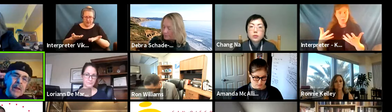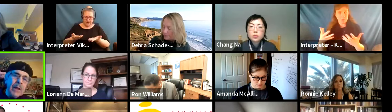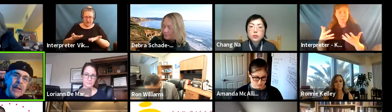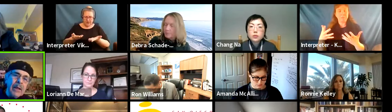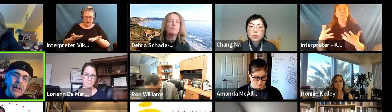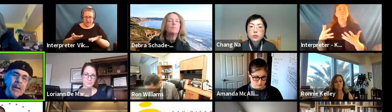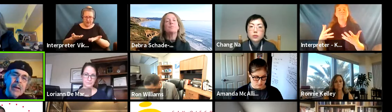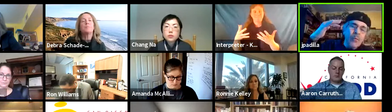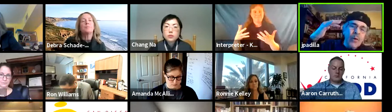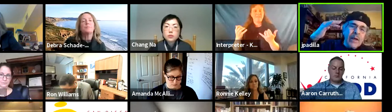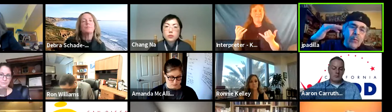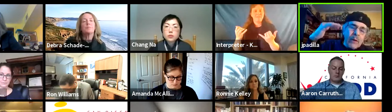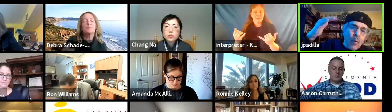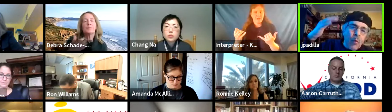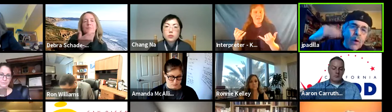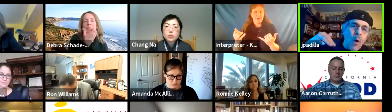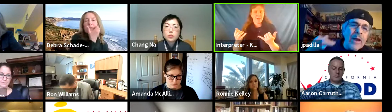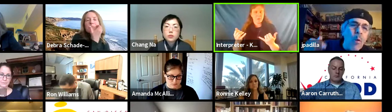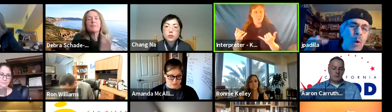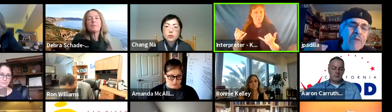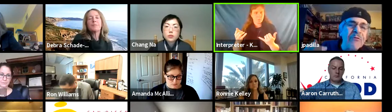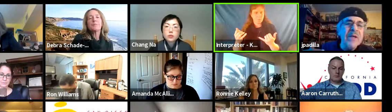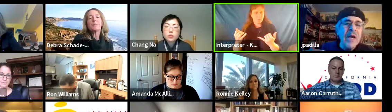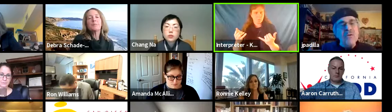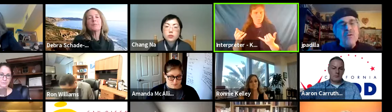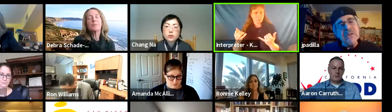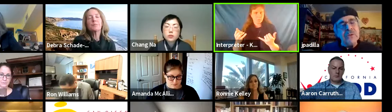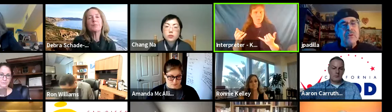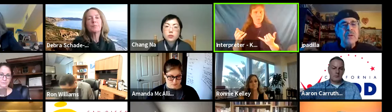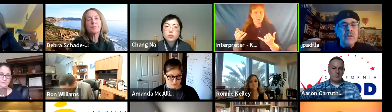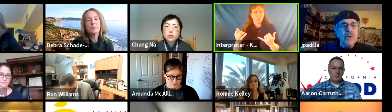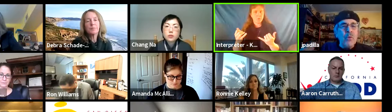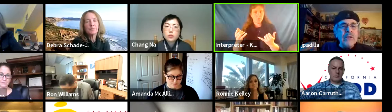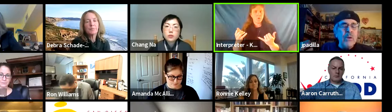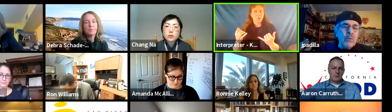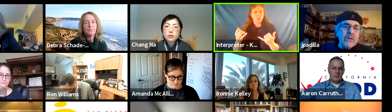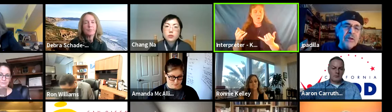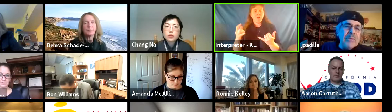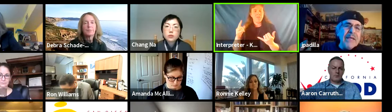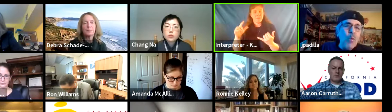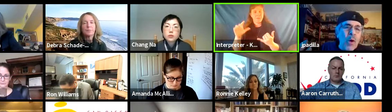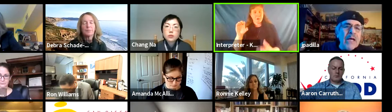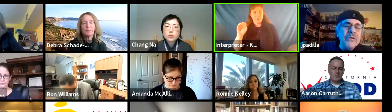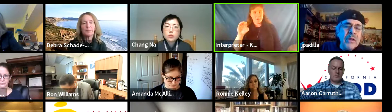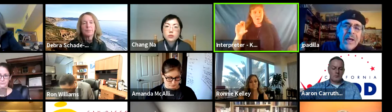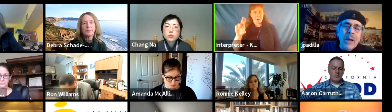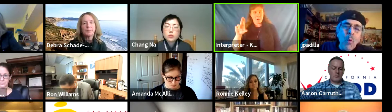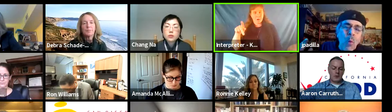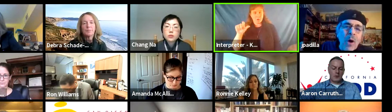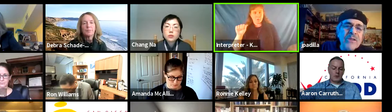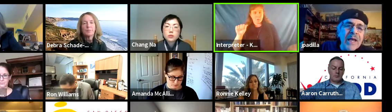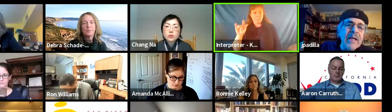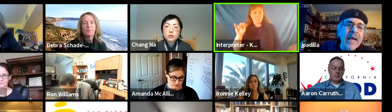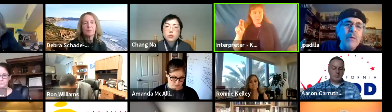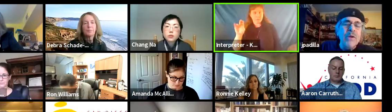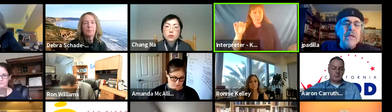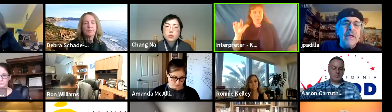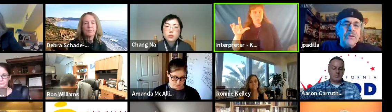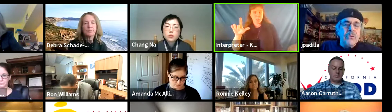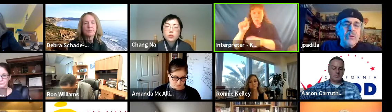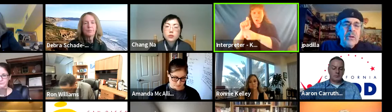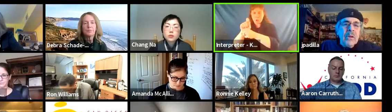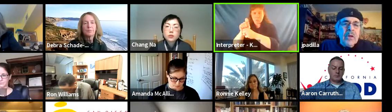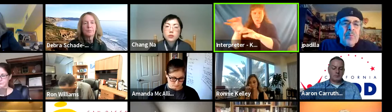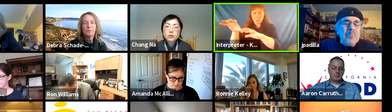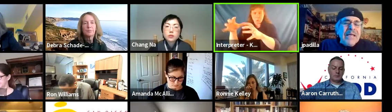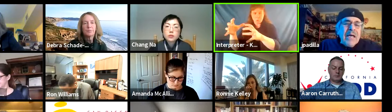down, we're going away from the occupational, which to me was an